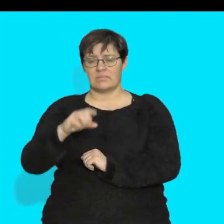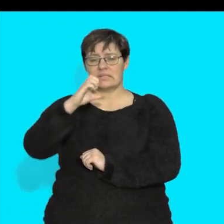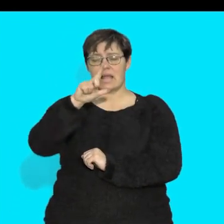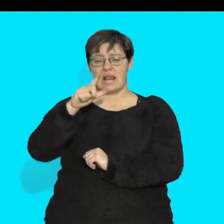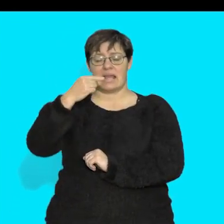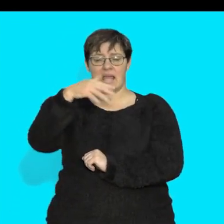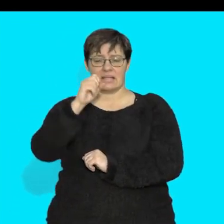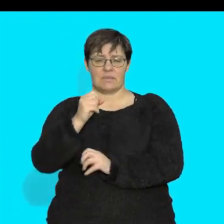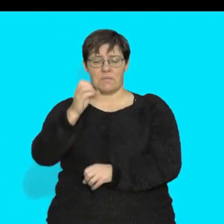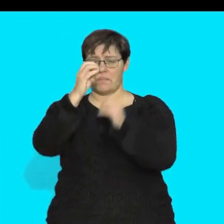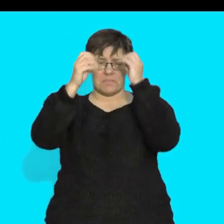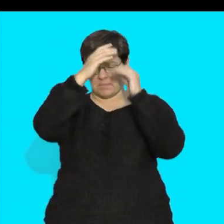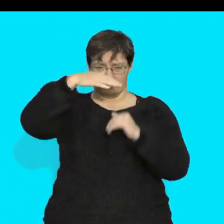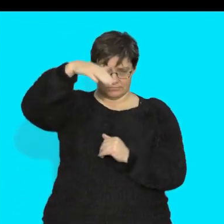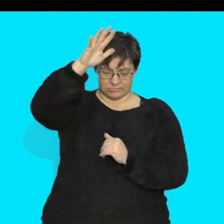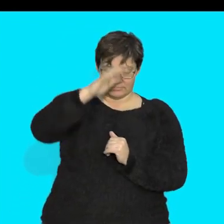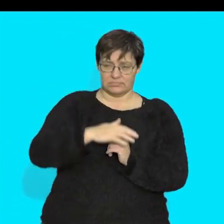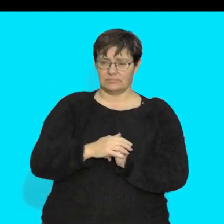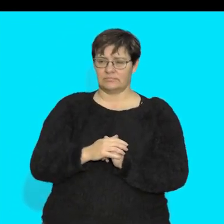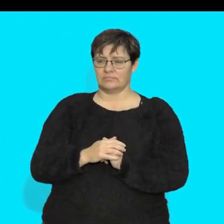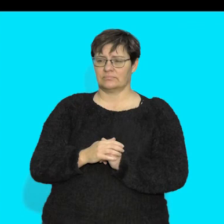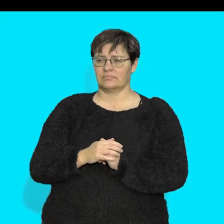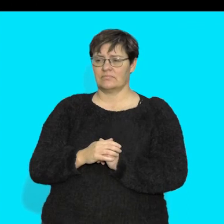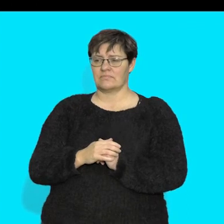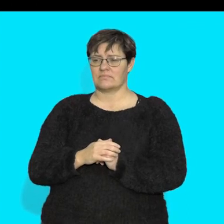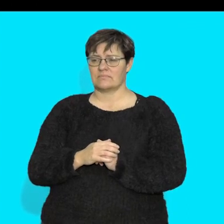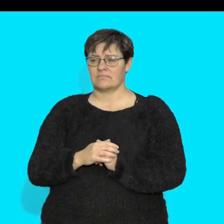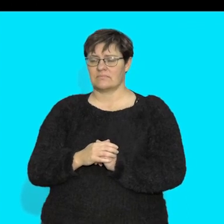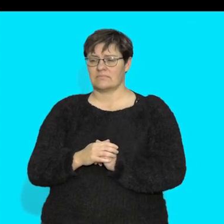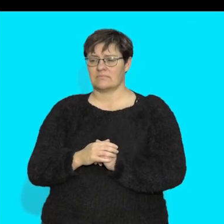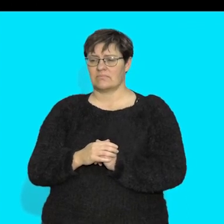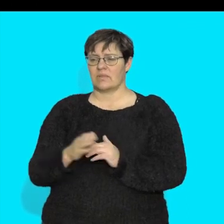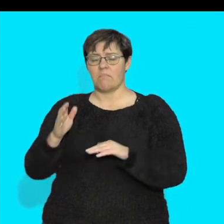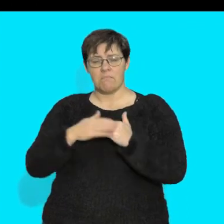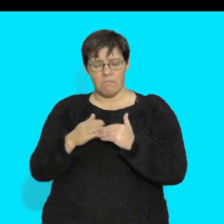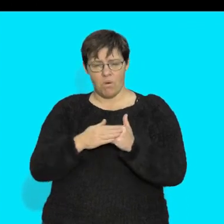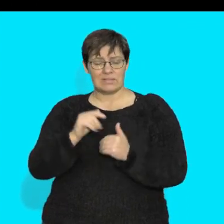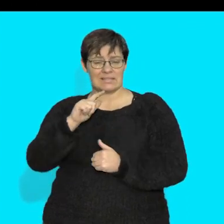bubbling off, and away we go. But the extra chlorine